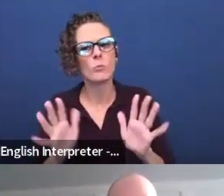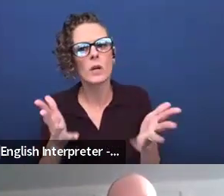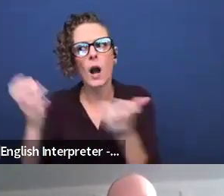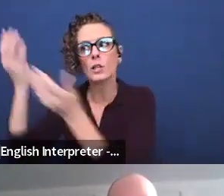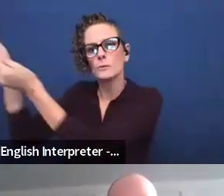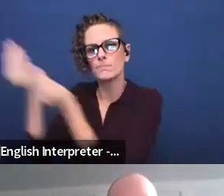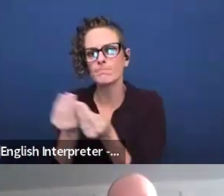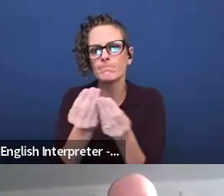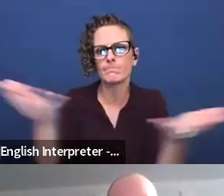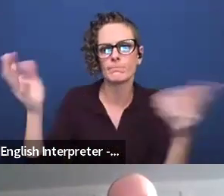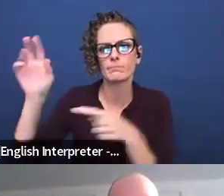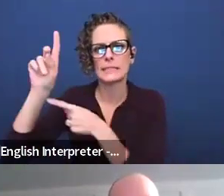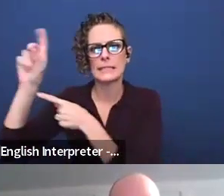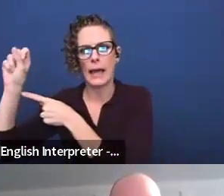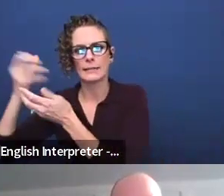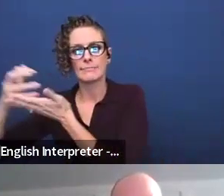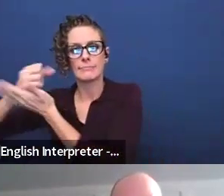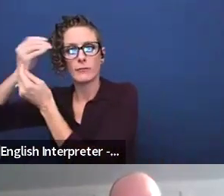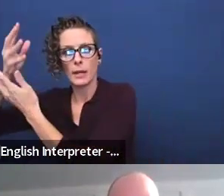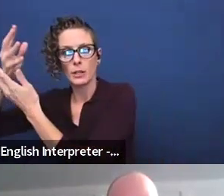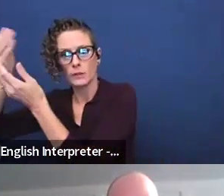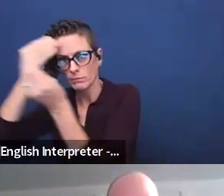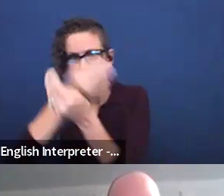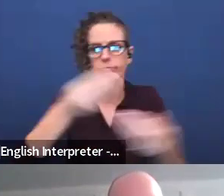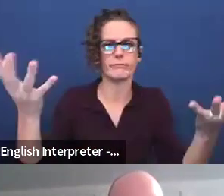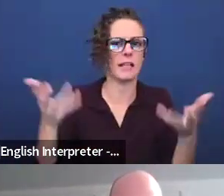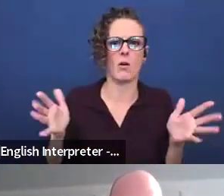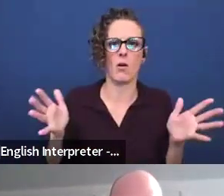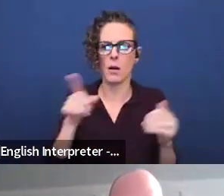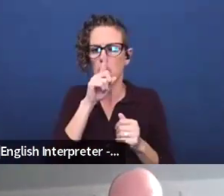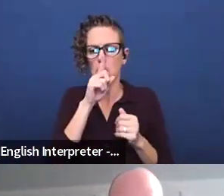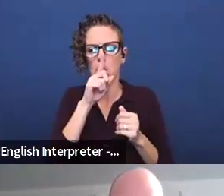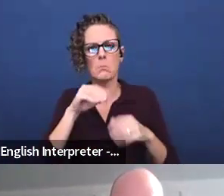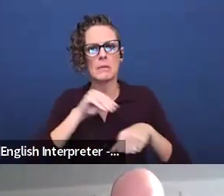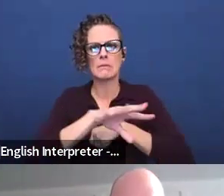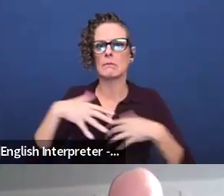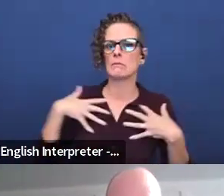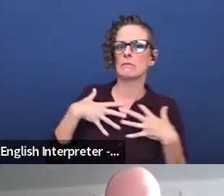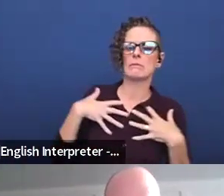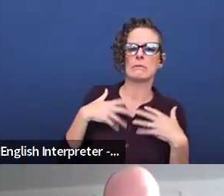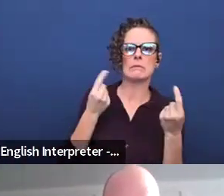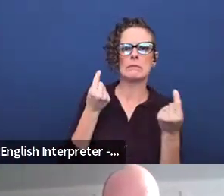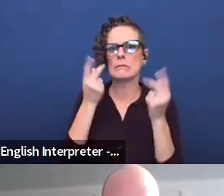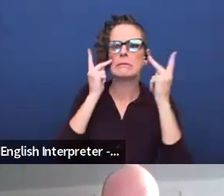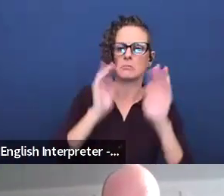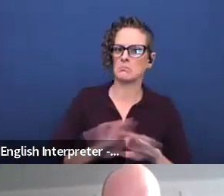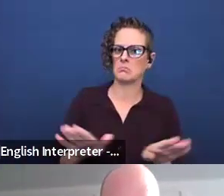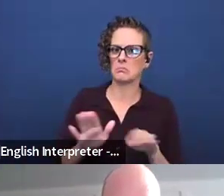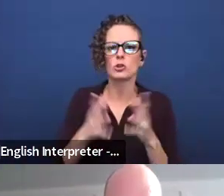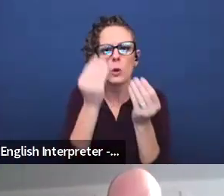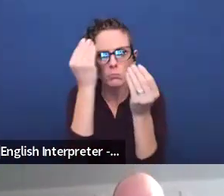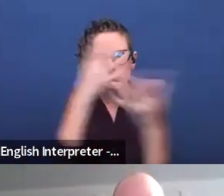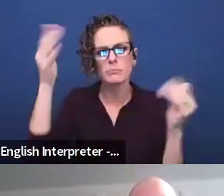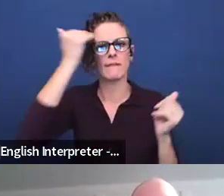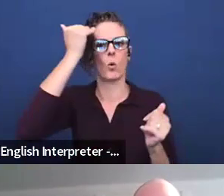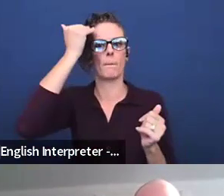that DDS has gathered for California and all the regional centers, right, to help just keep our community and our clients and